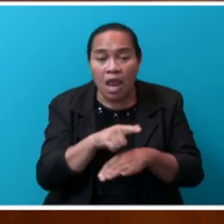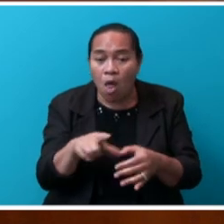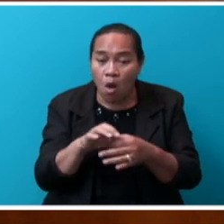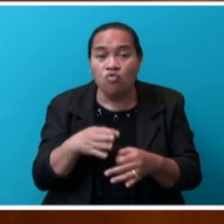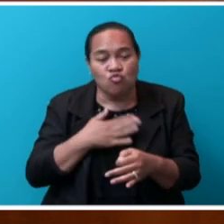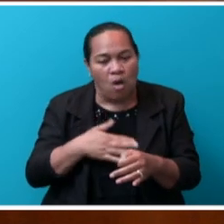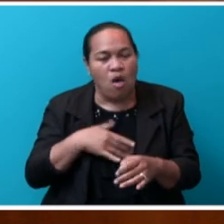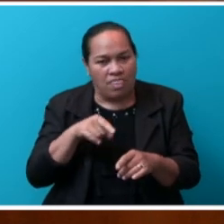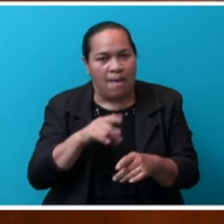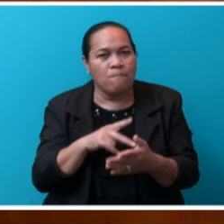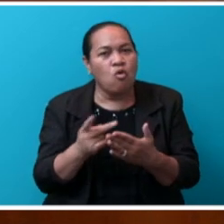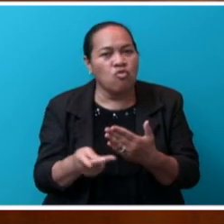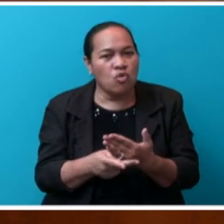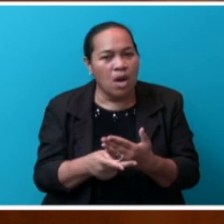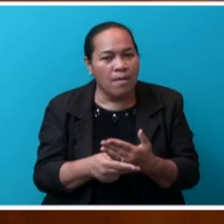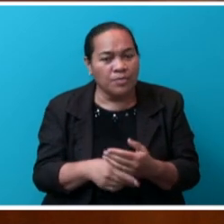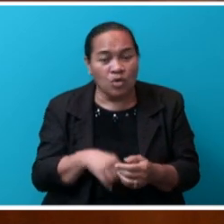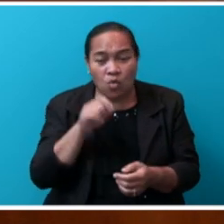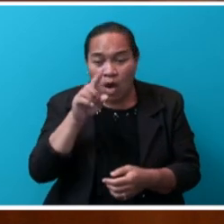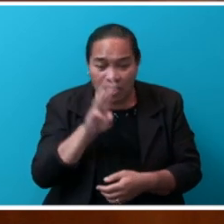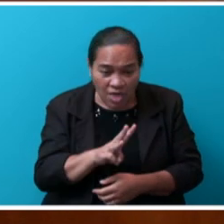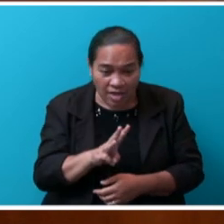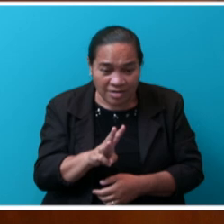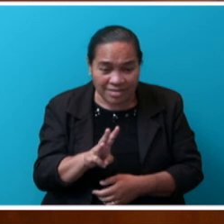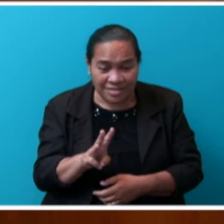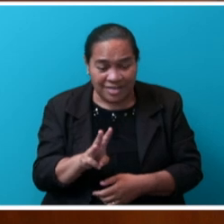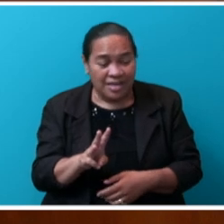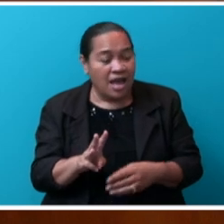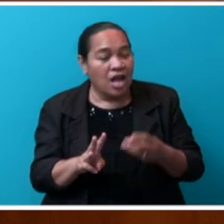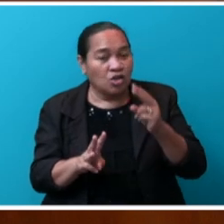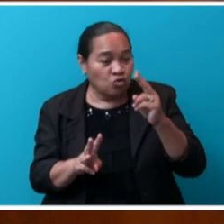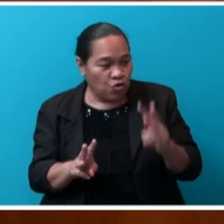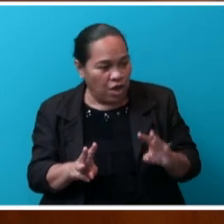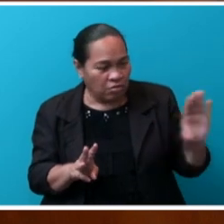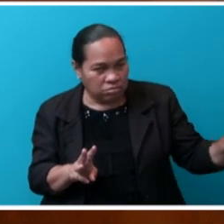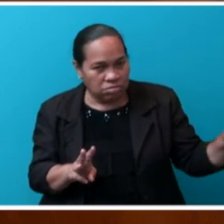The program's 1/3, 2/3 funding model has channeled